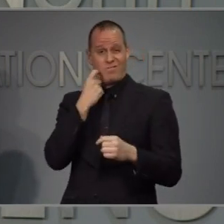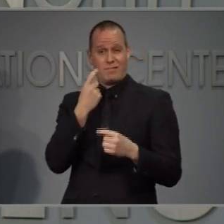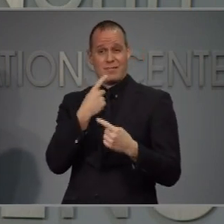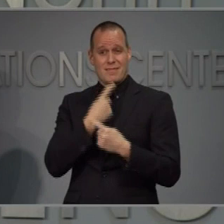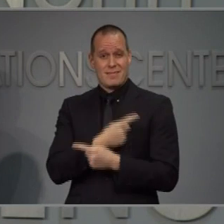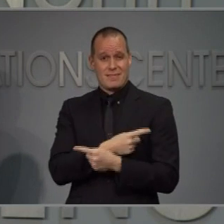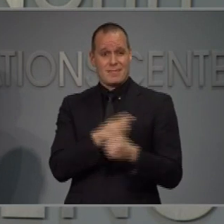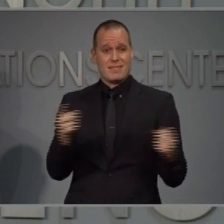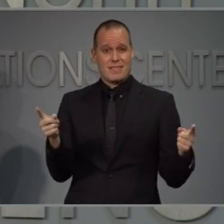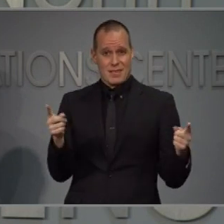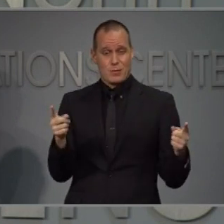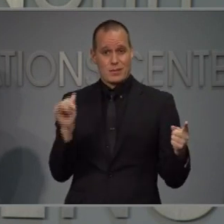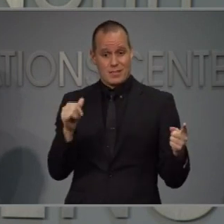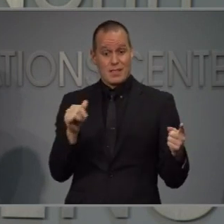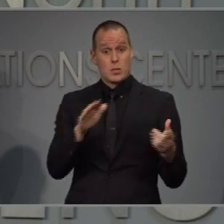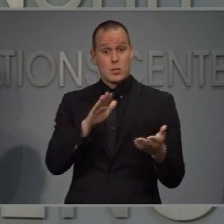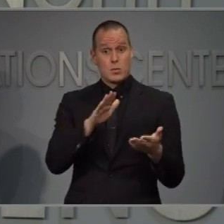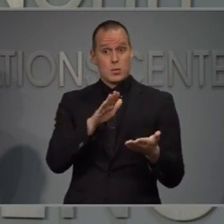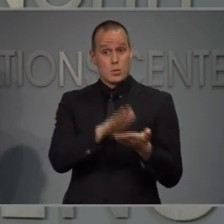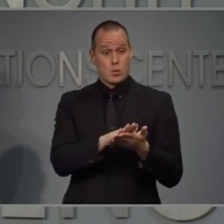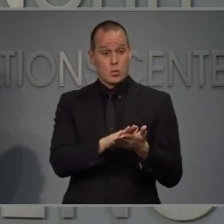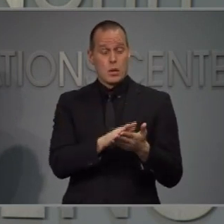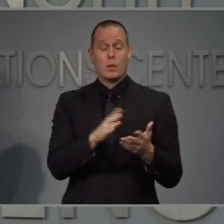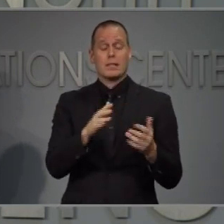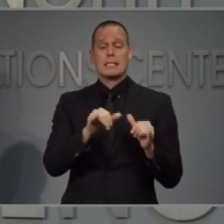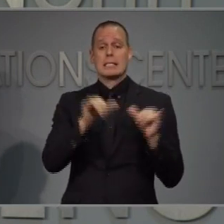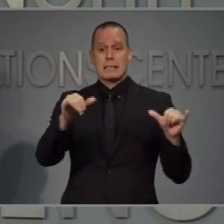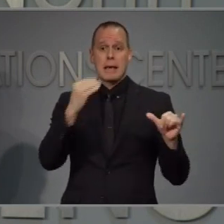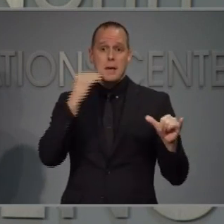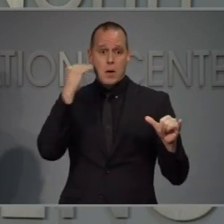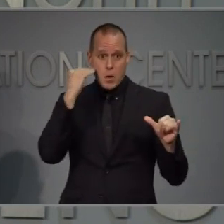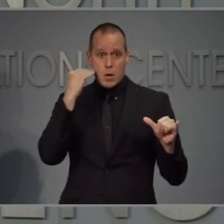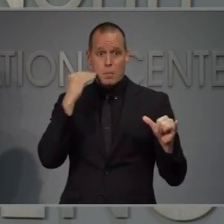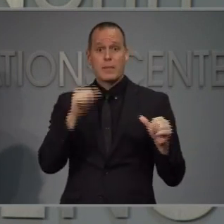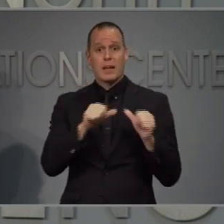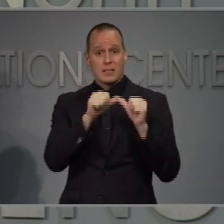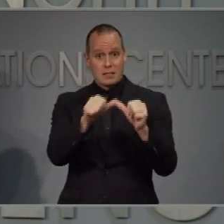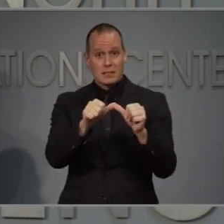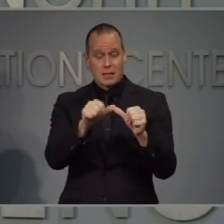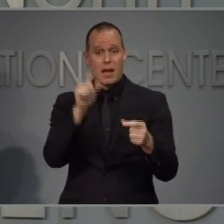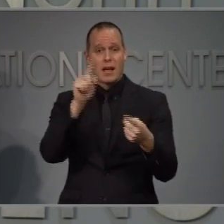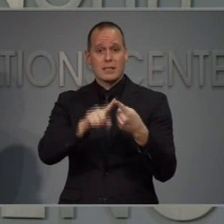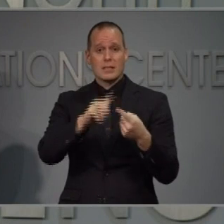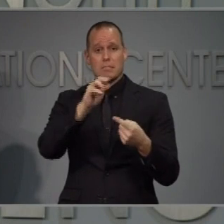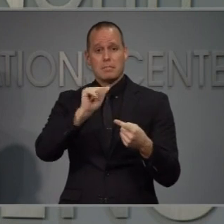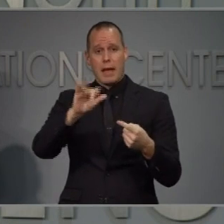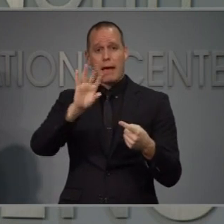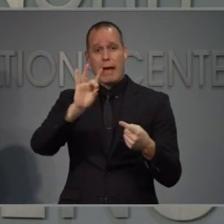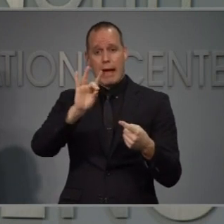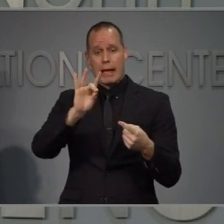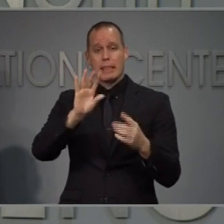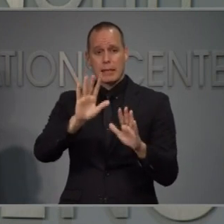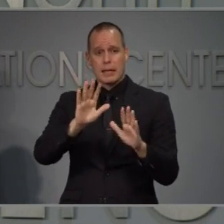about extending the stay-at-home order to May 8th, there were elected leaders in eastern